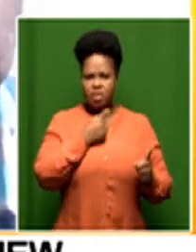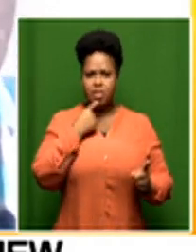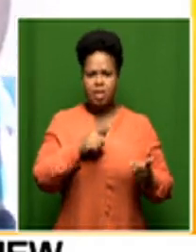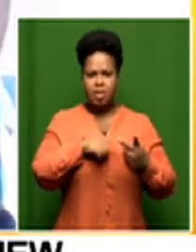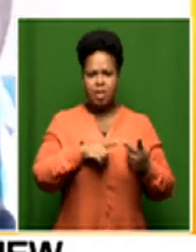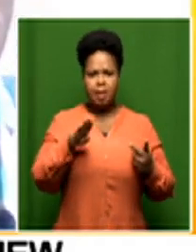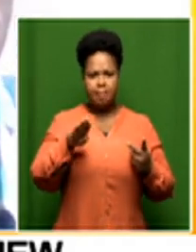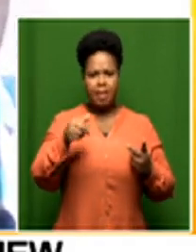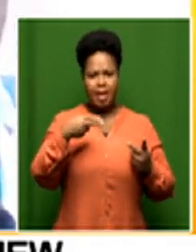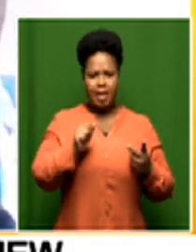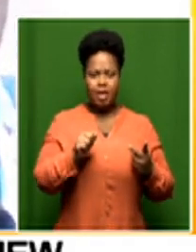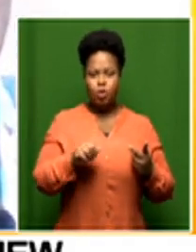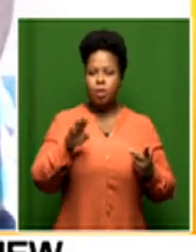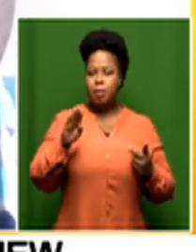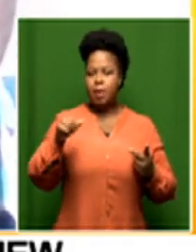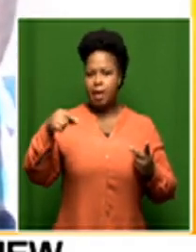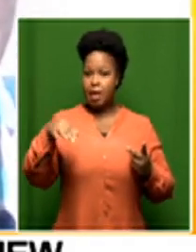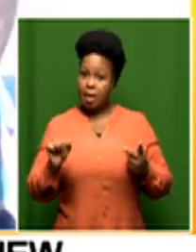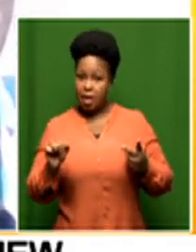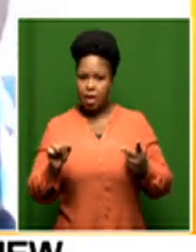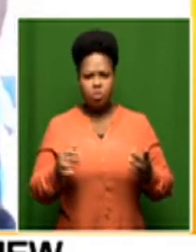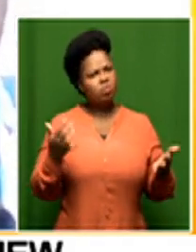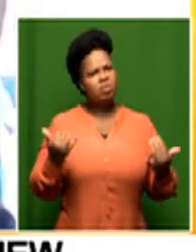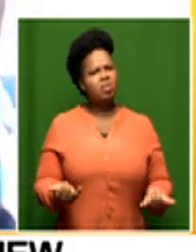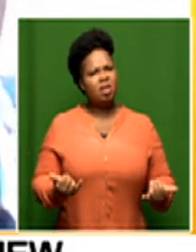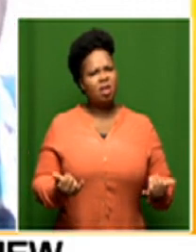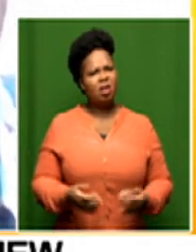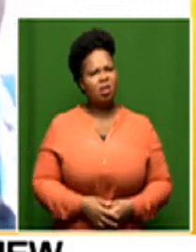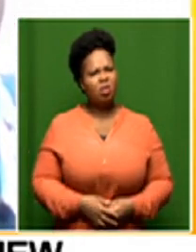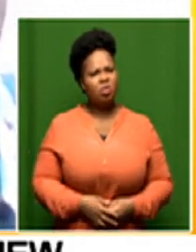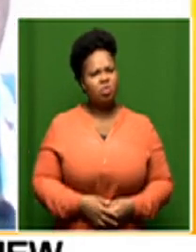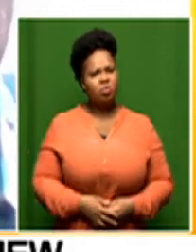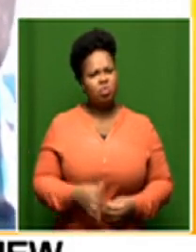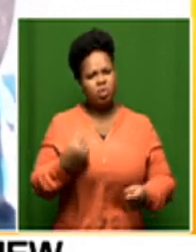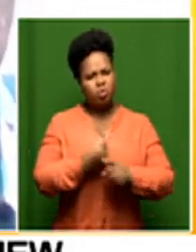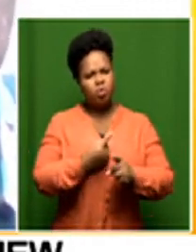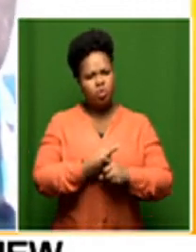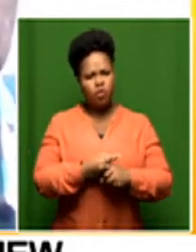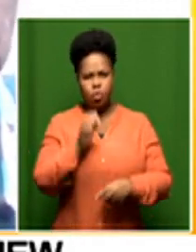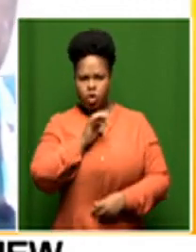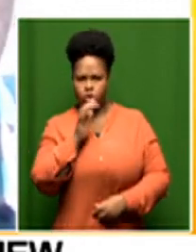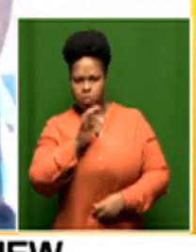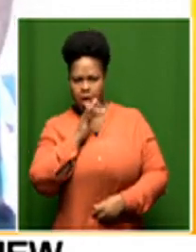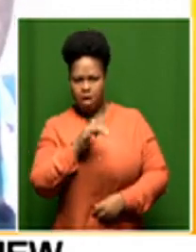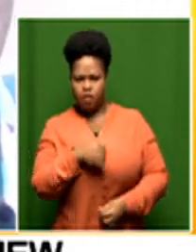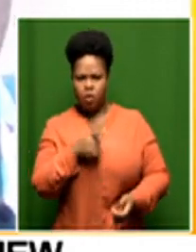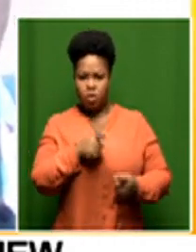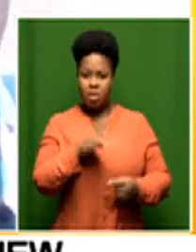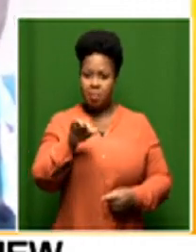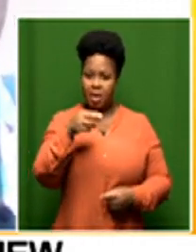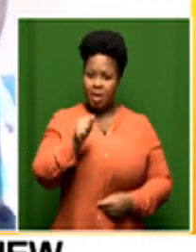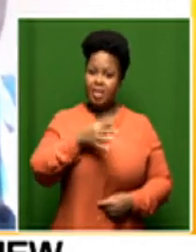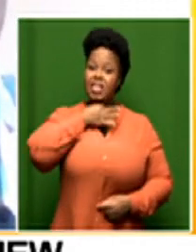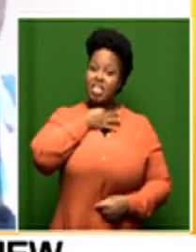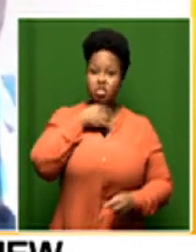surname is Bhanga, not Bhanga. So now we must draw goats for Khoi spelling, is what they say. Is Bhanga written